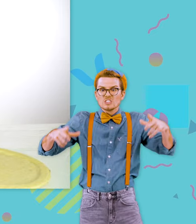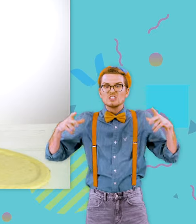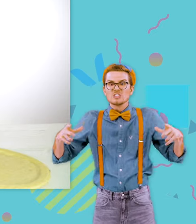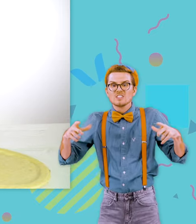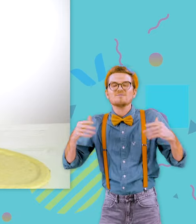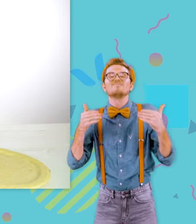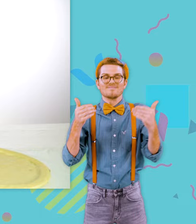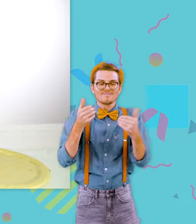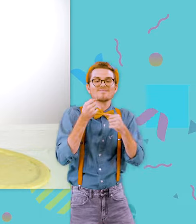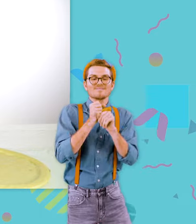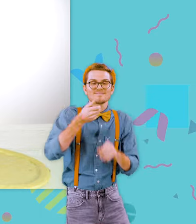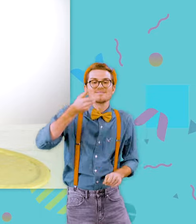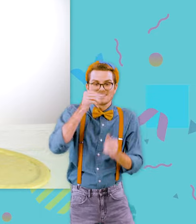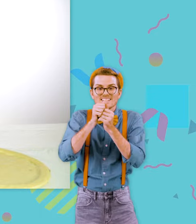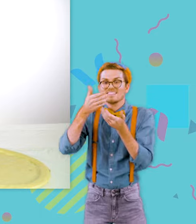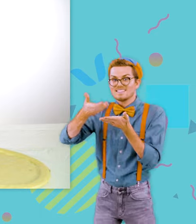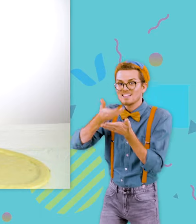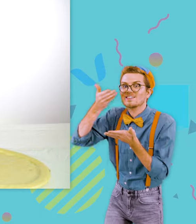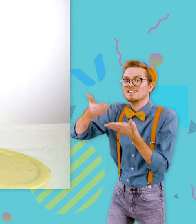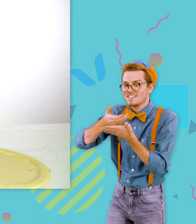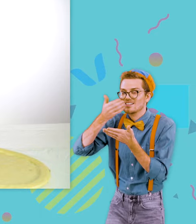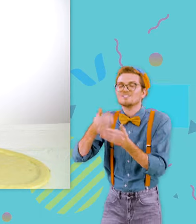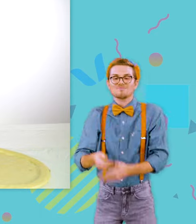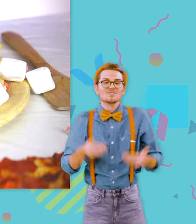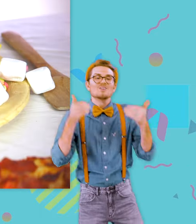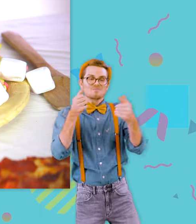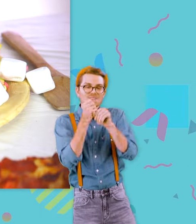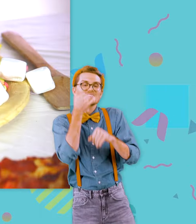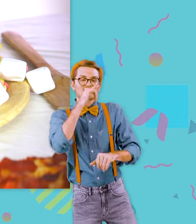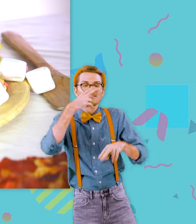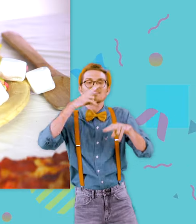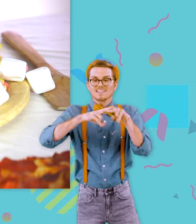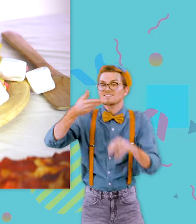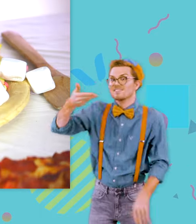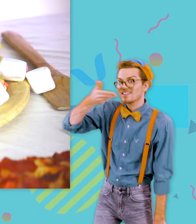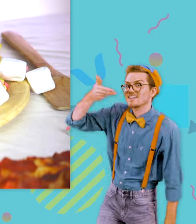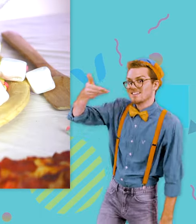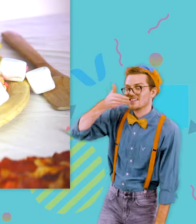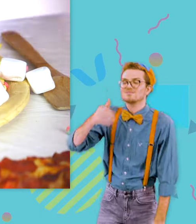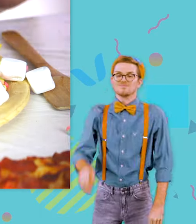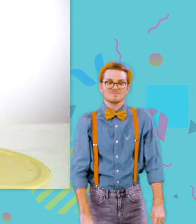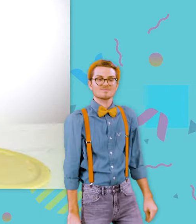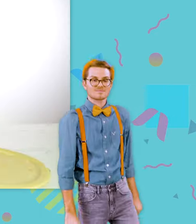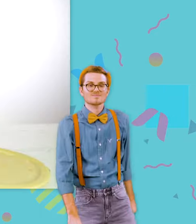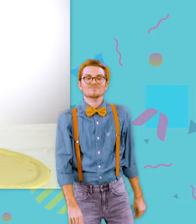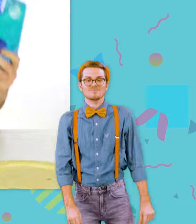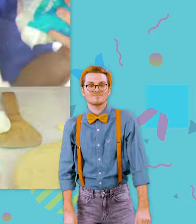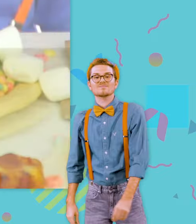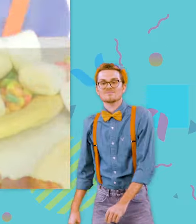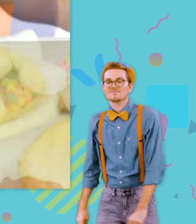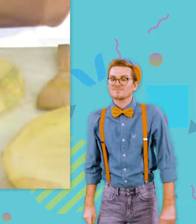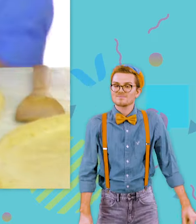with some marshmallows. Let's make a pizza with cereals. Let's make a funny fun